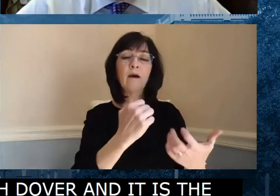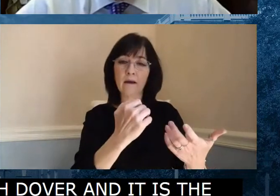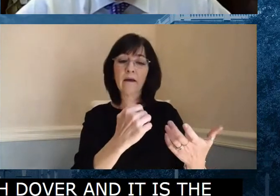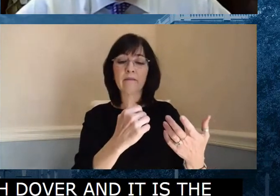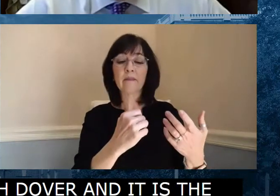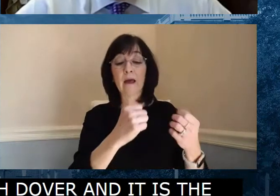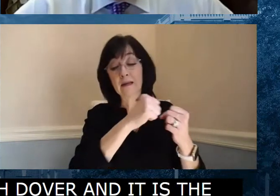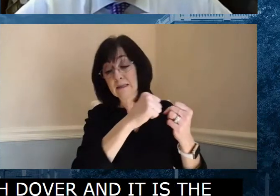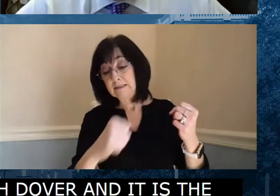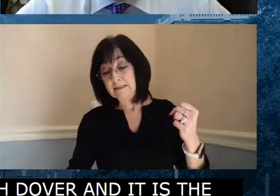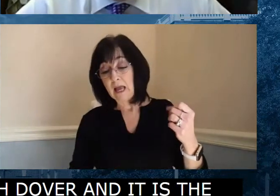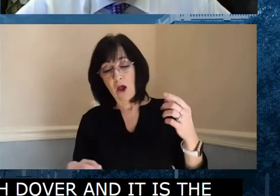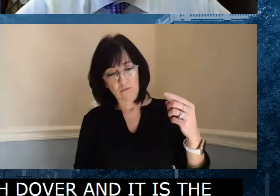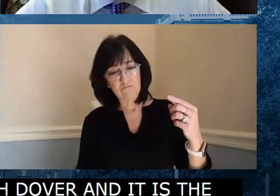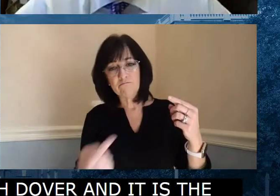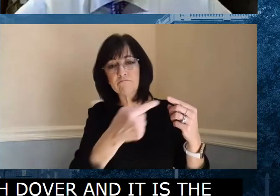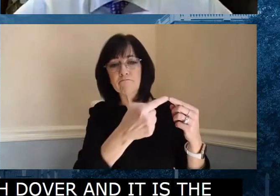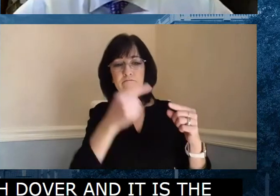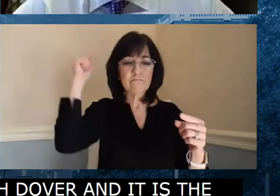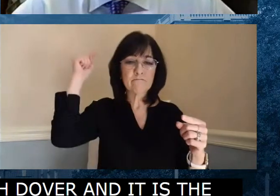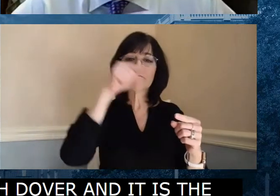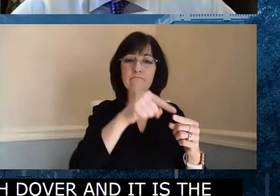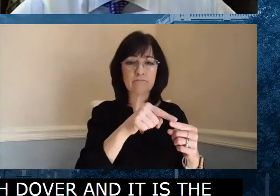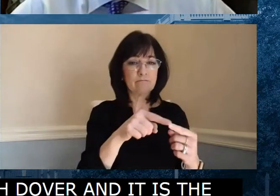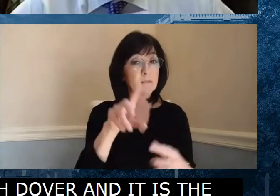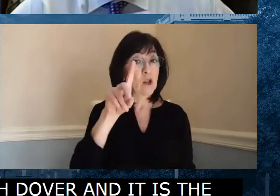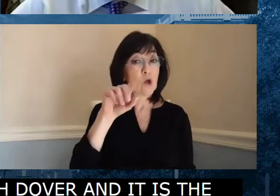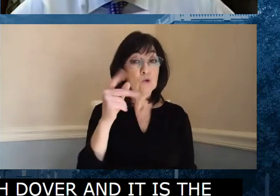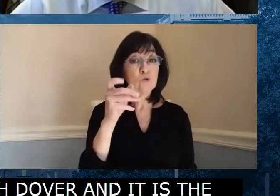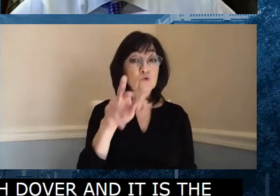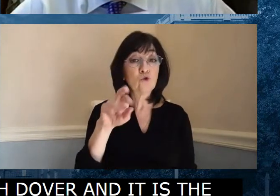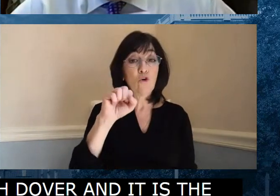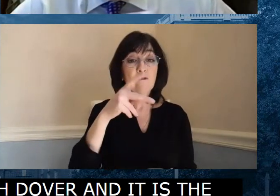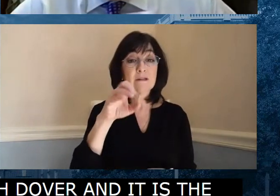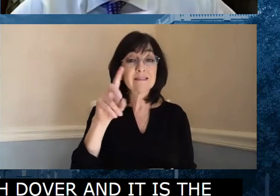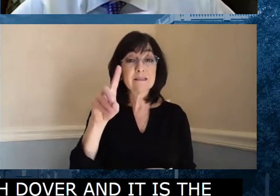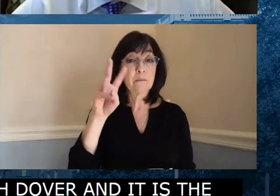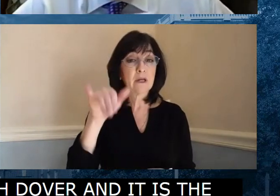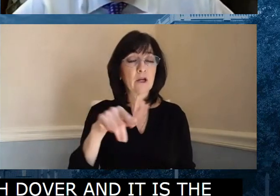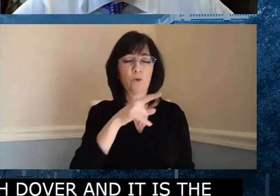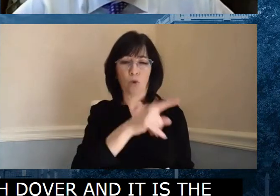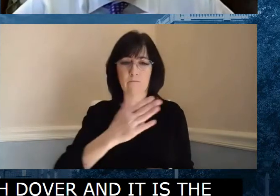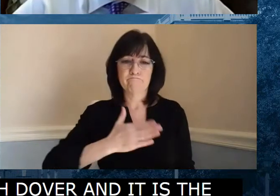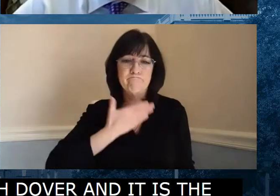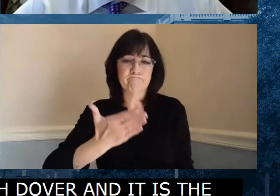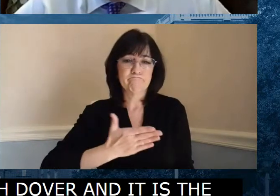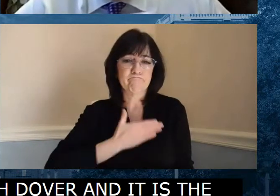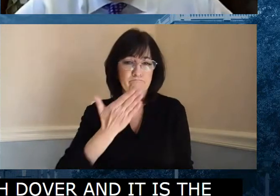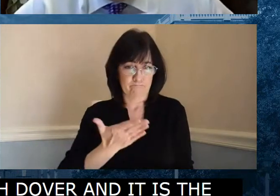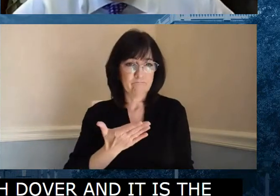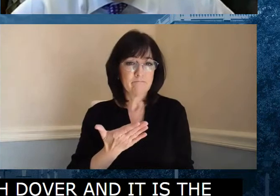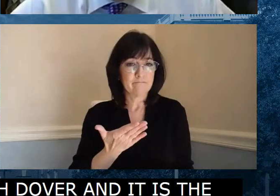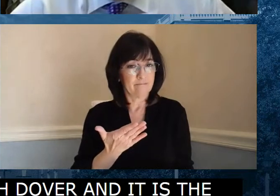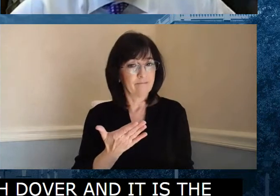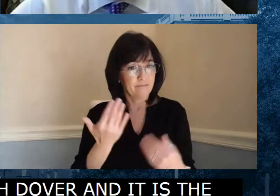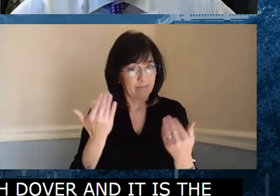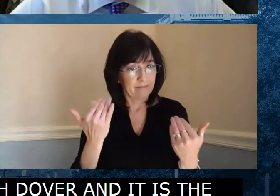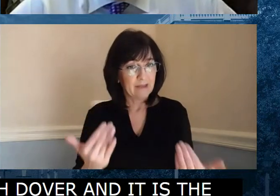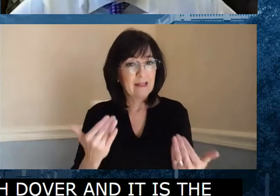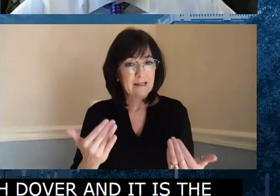International Speedway was, more than gracious to host us. And our time there is coming to an end, sunsetting,